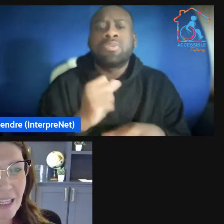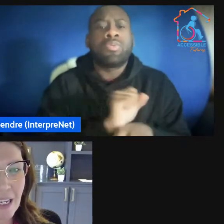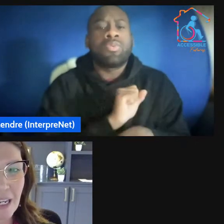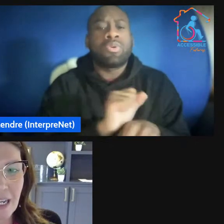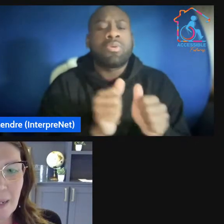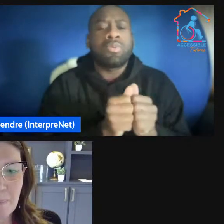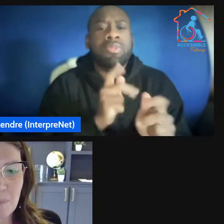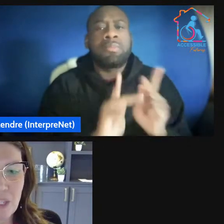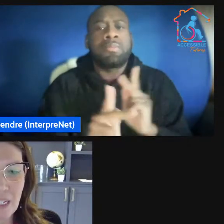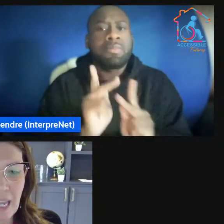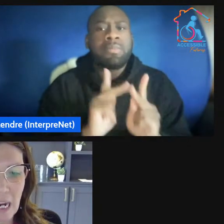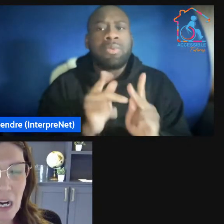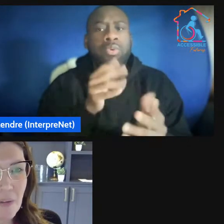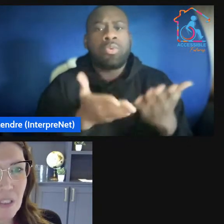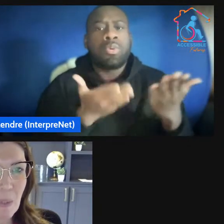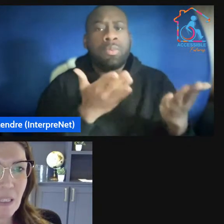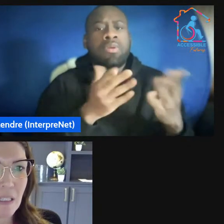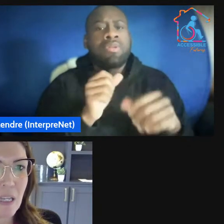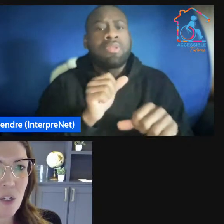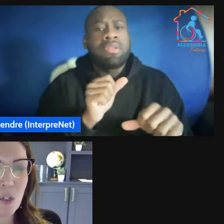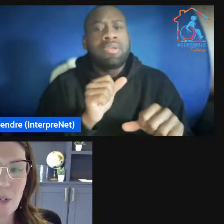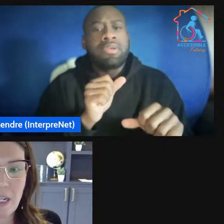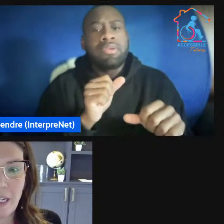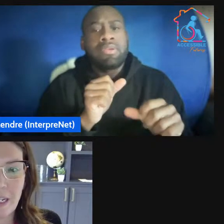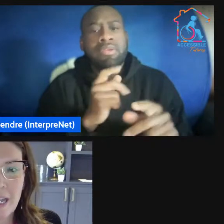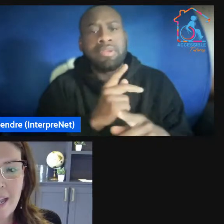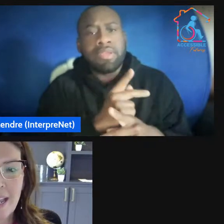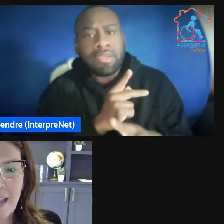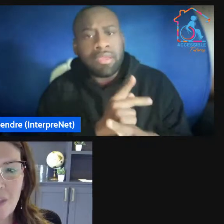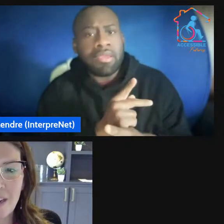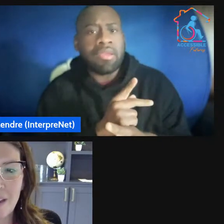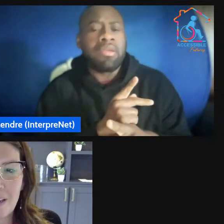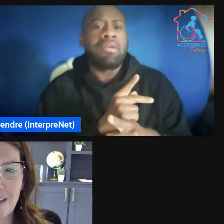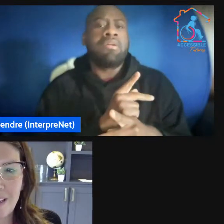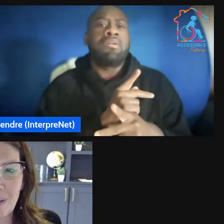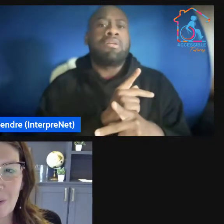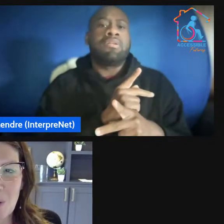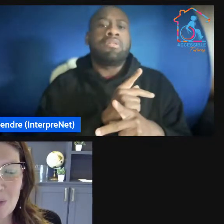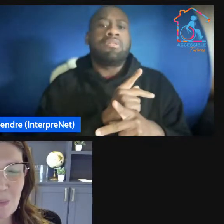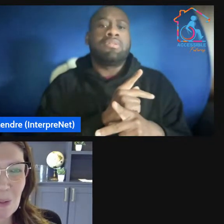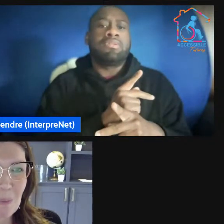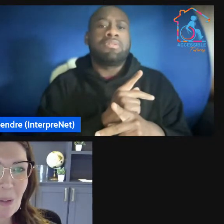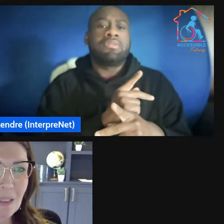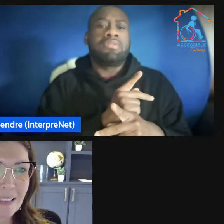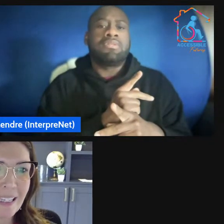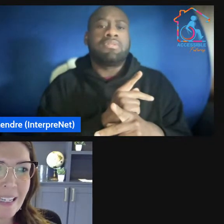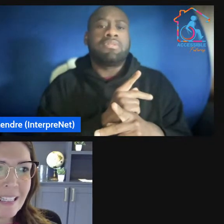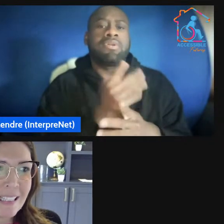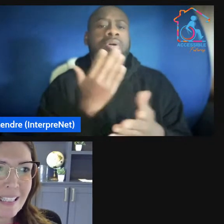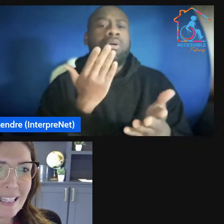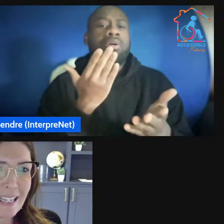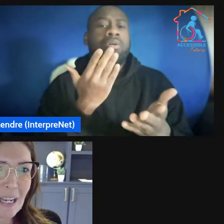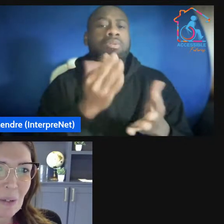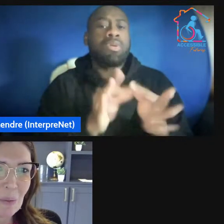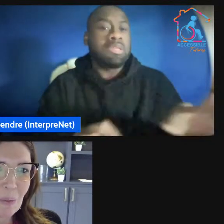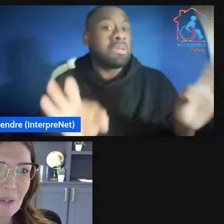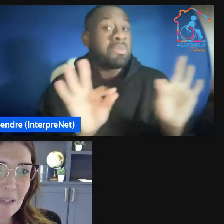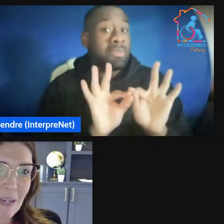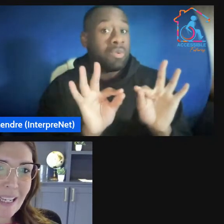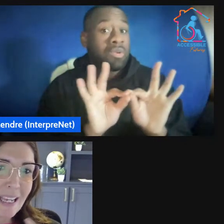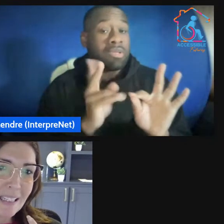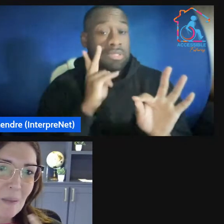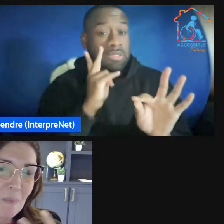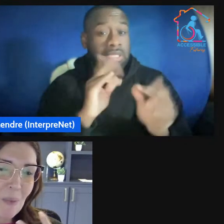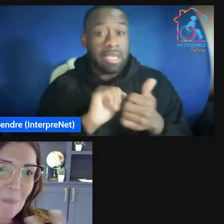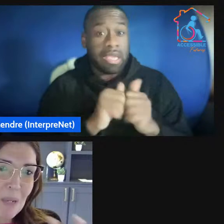providing the care and the spaces that you're creating, and then, you know, almost more importantly, seeing how, in